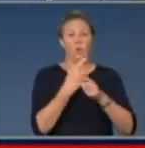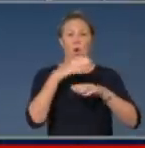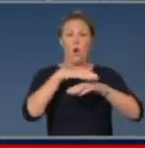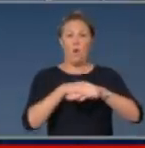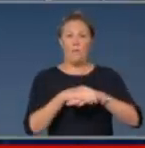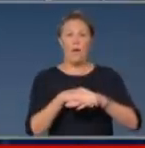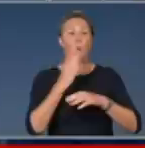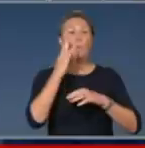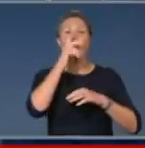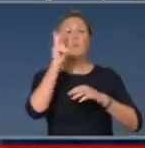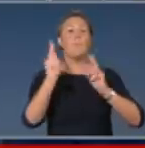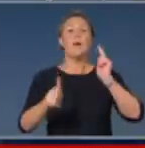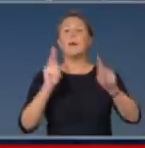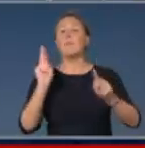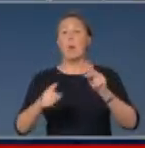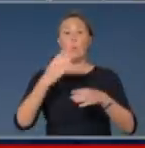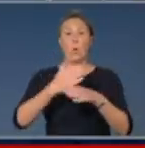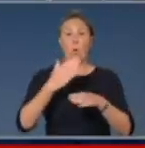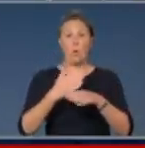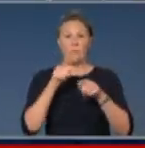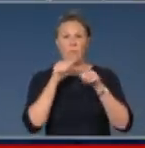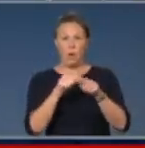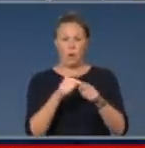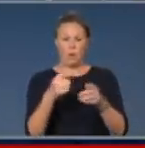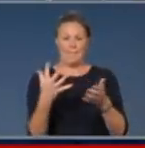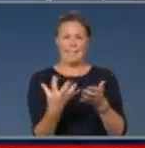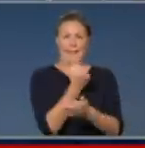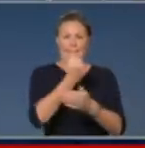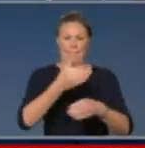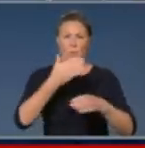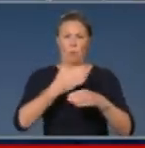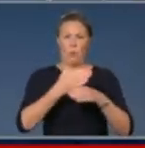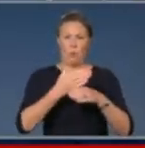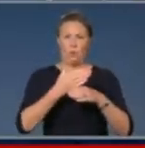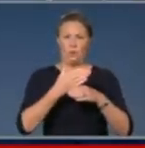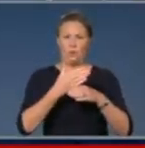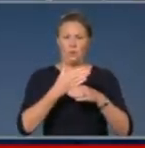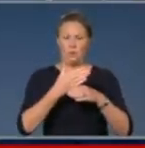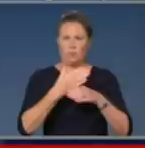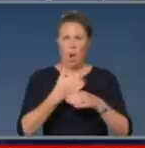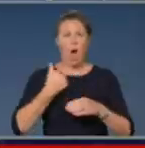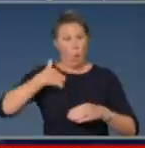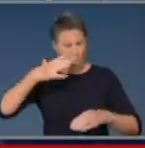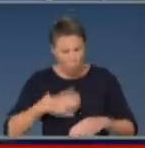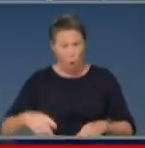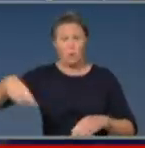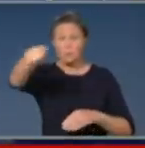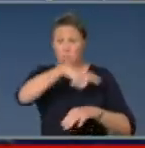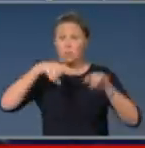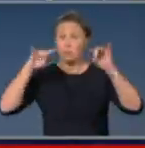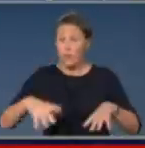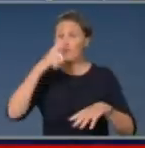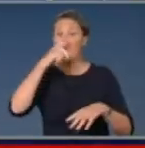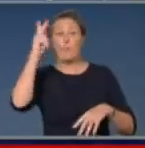principles, which will be released. This is all about getting Australians back to work and ensuring that when they go back to work, that they